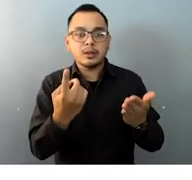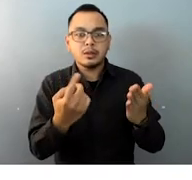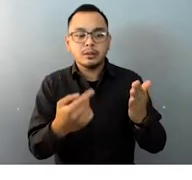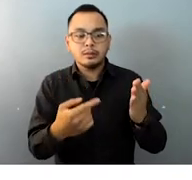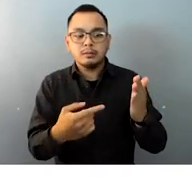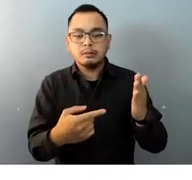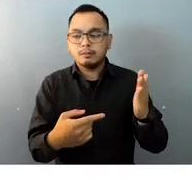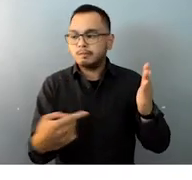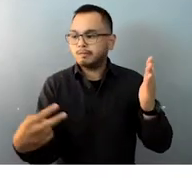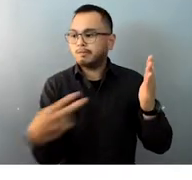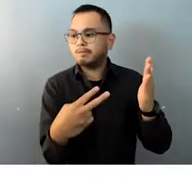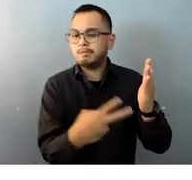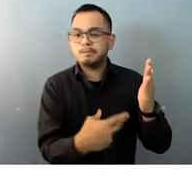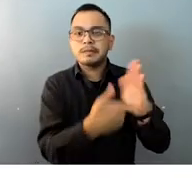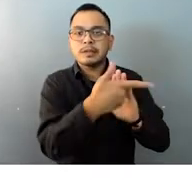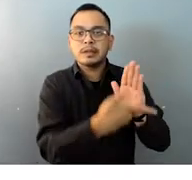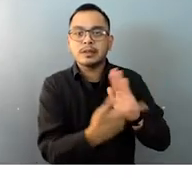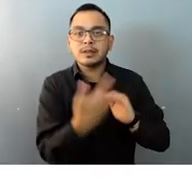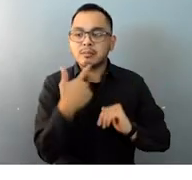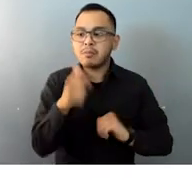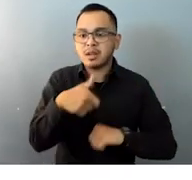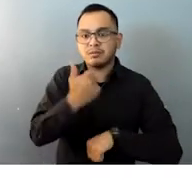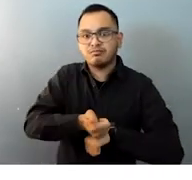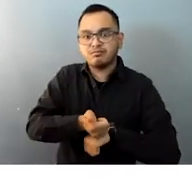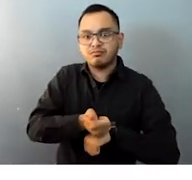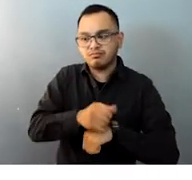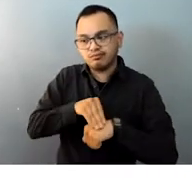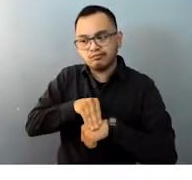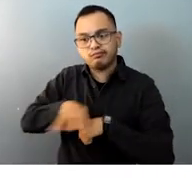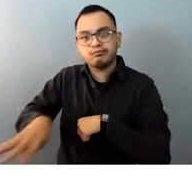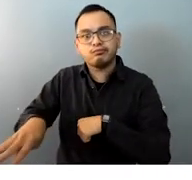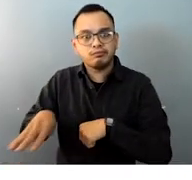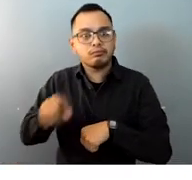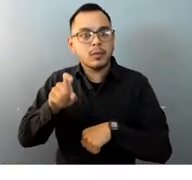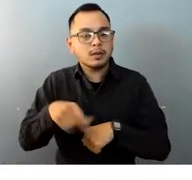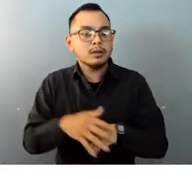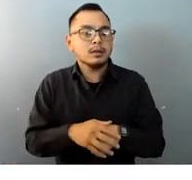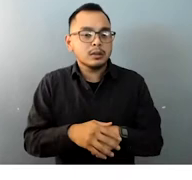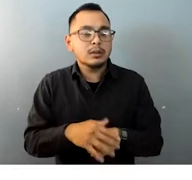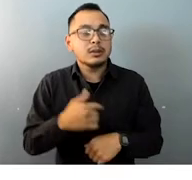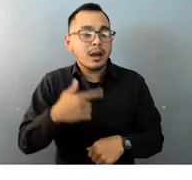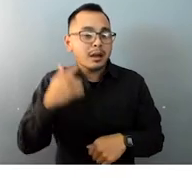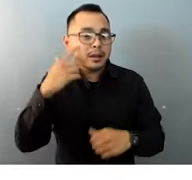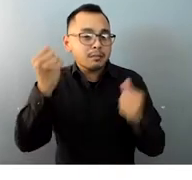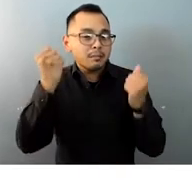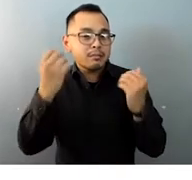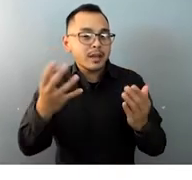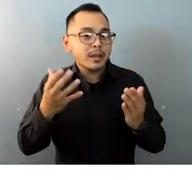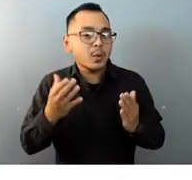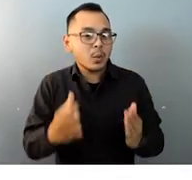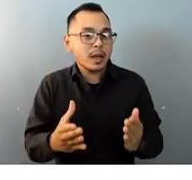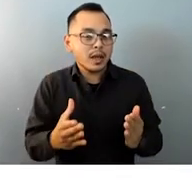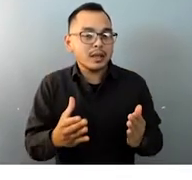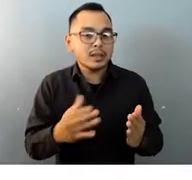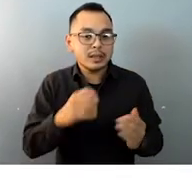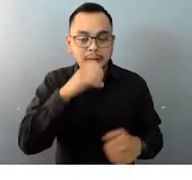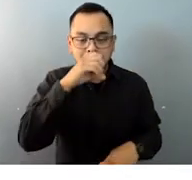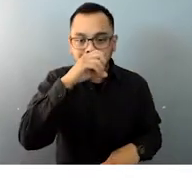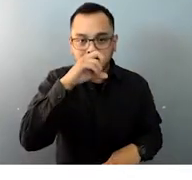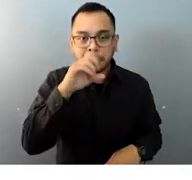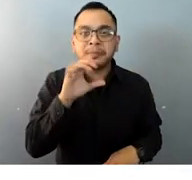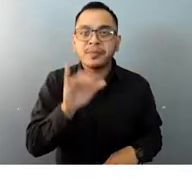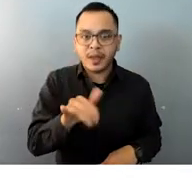ability to point to legislation saying this has to be implemented. And I think in many ways,